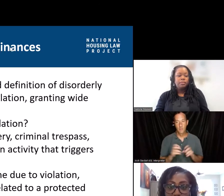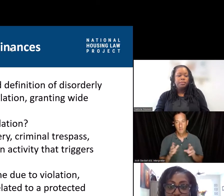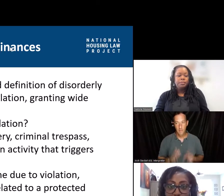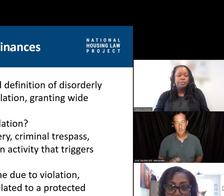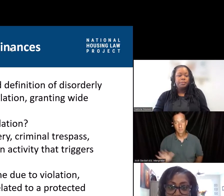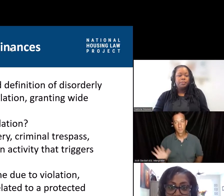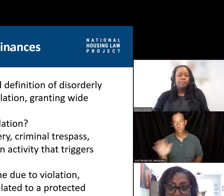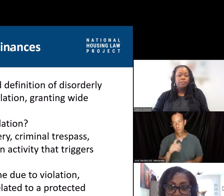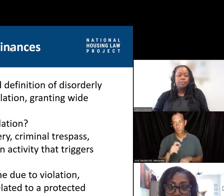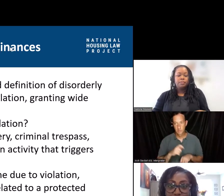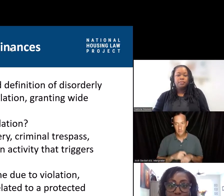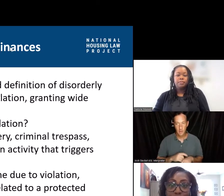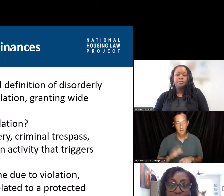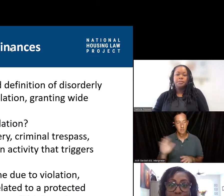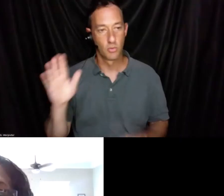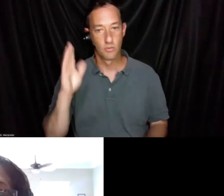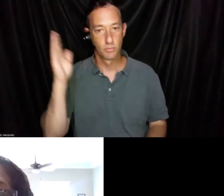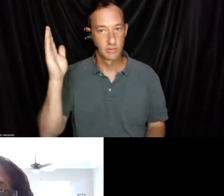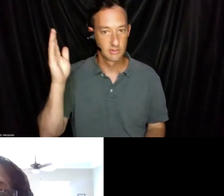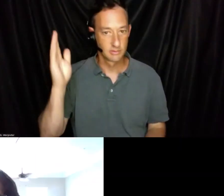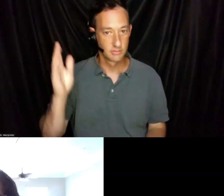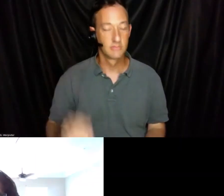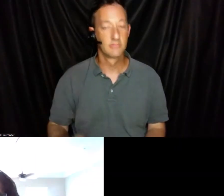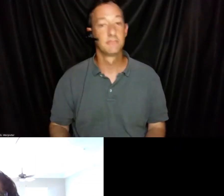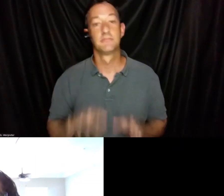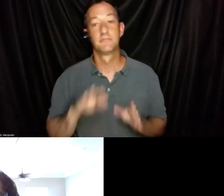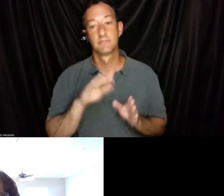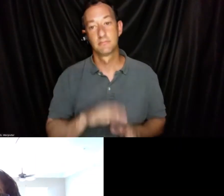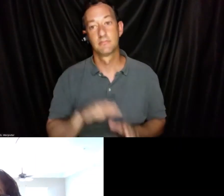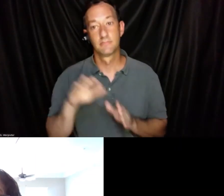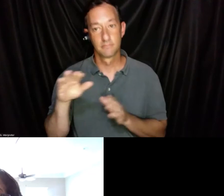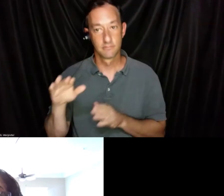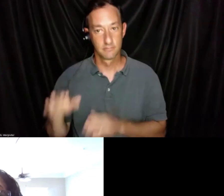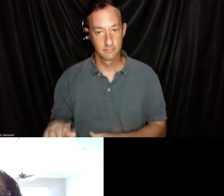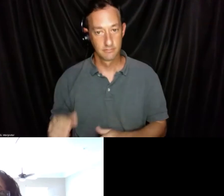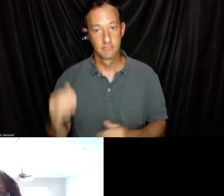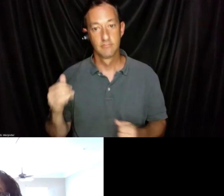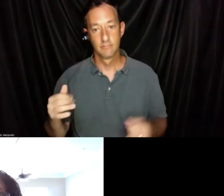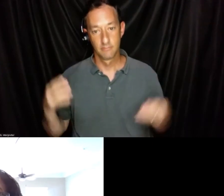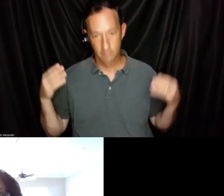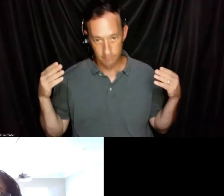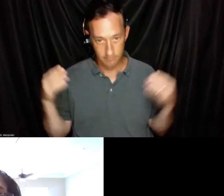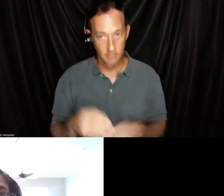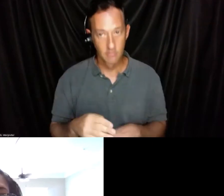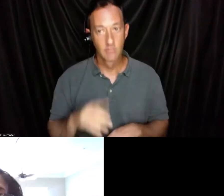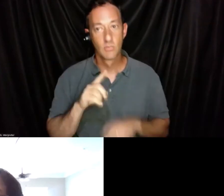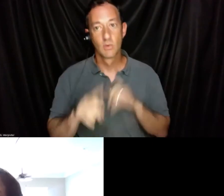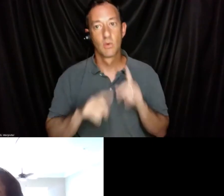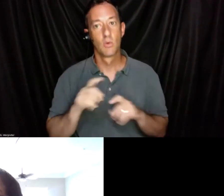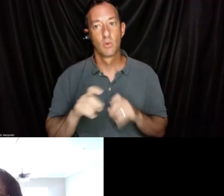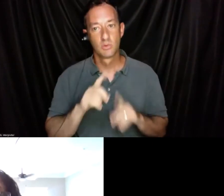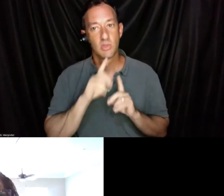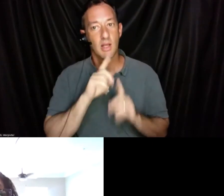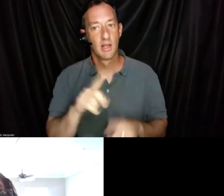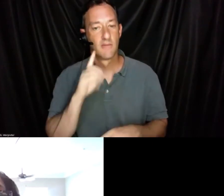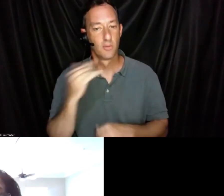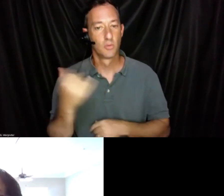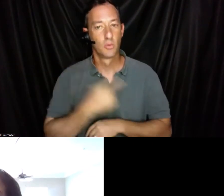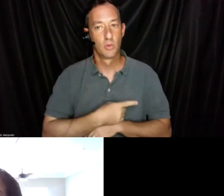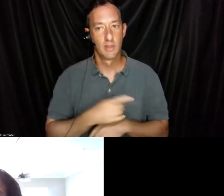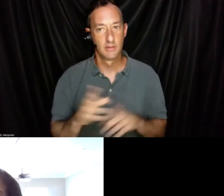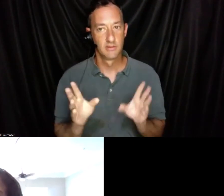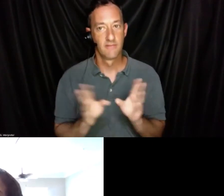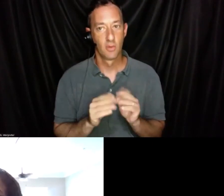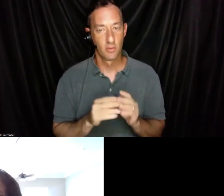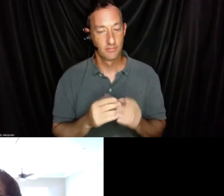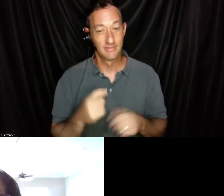today and for your presentations. With that, we are going to move into the question and answer portion of today's forum. We don't have